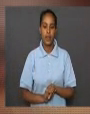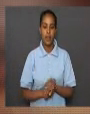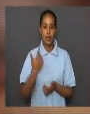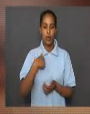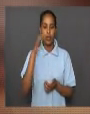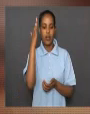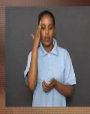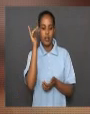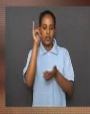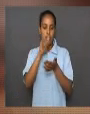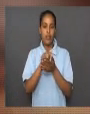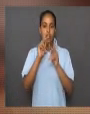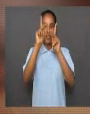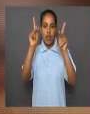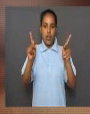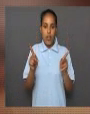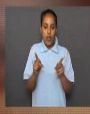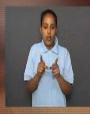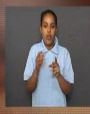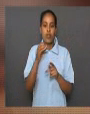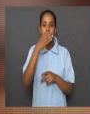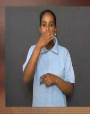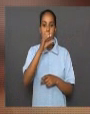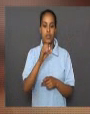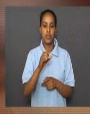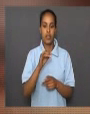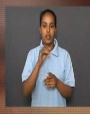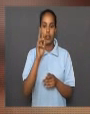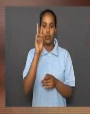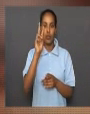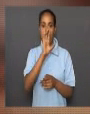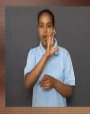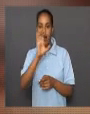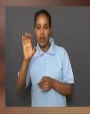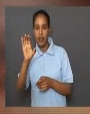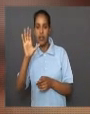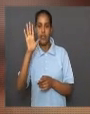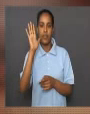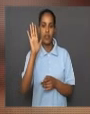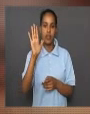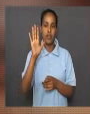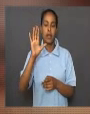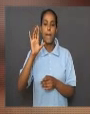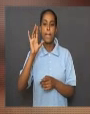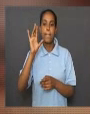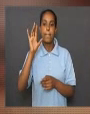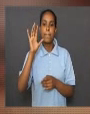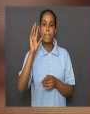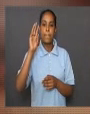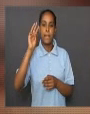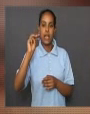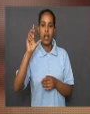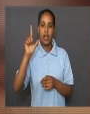We know that the volume of the solution is 250 milliliters,